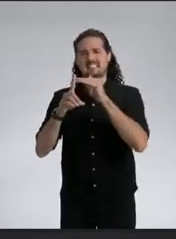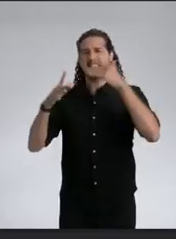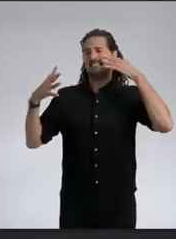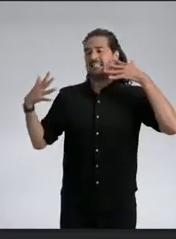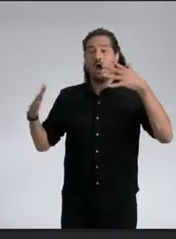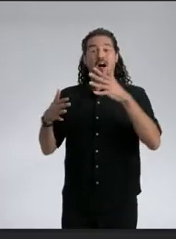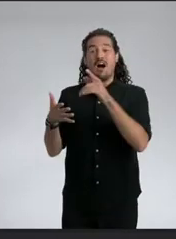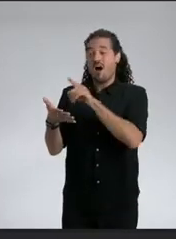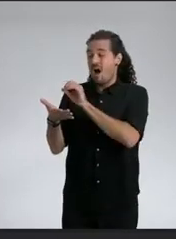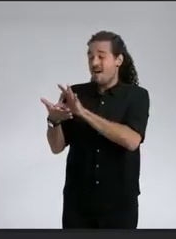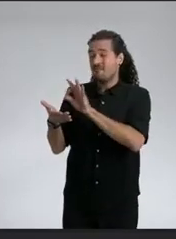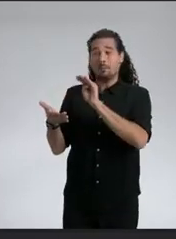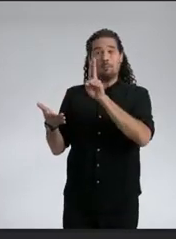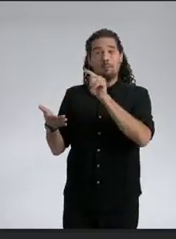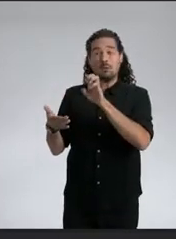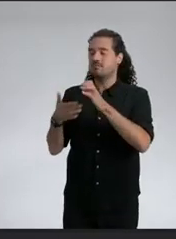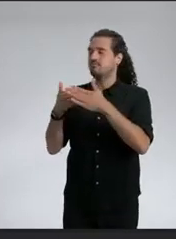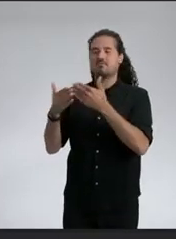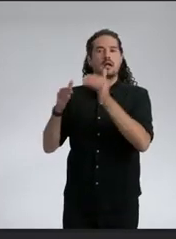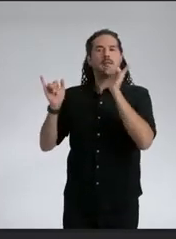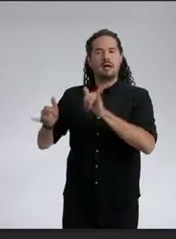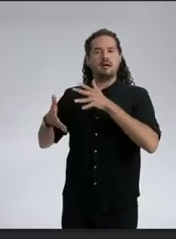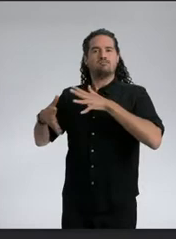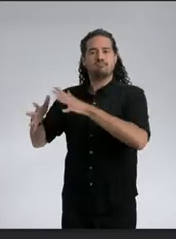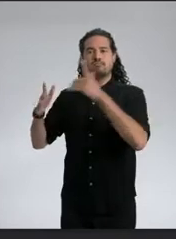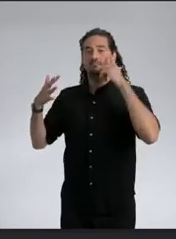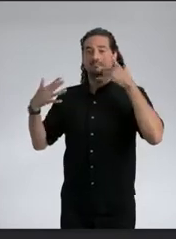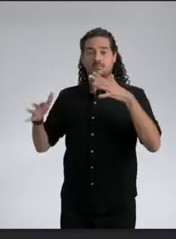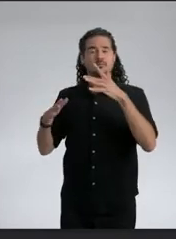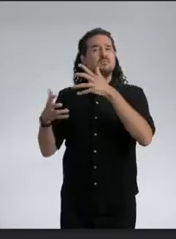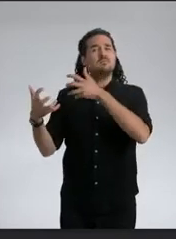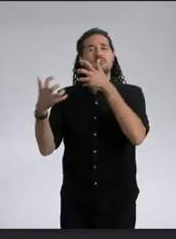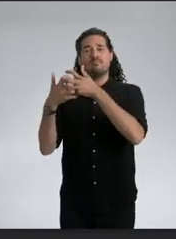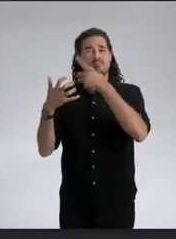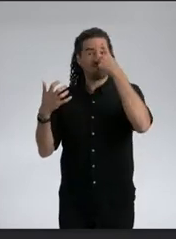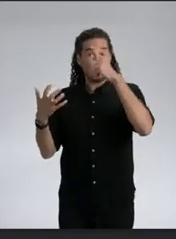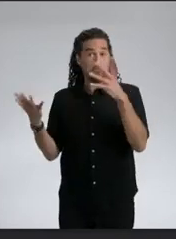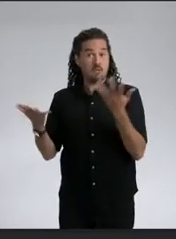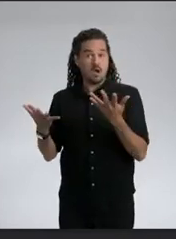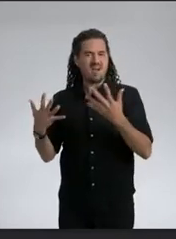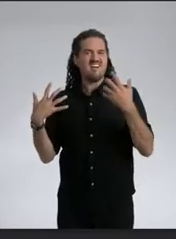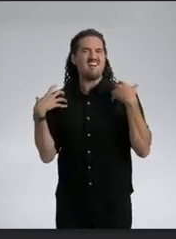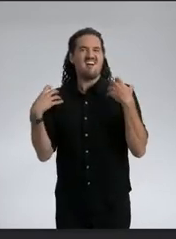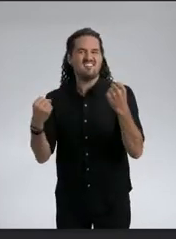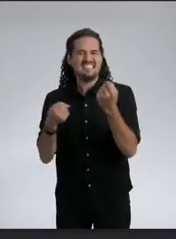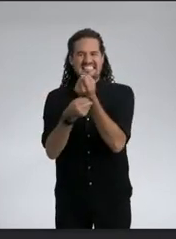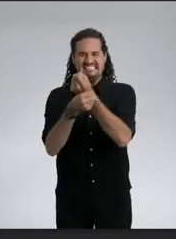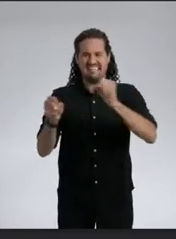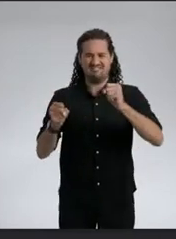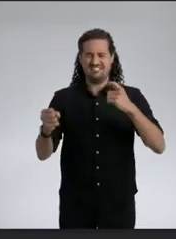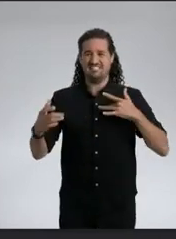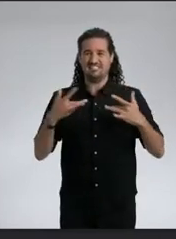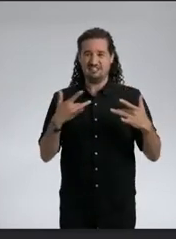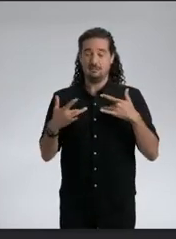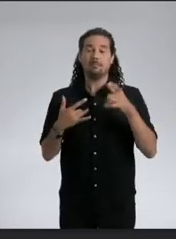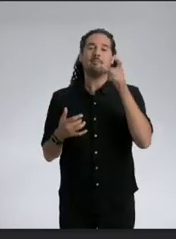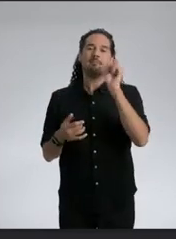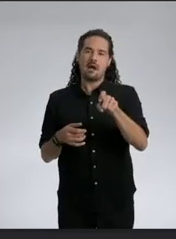muted. These are reserved for only very serious health and safety concerns and require an approved